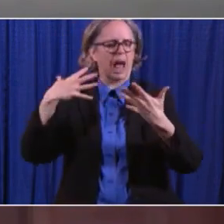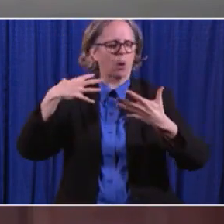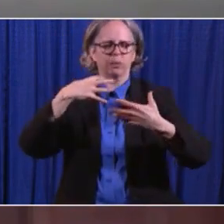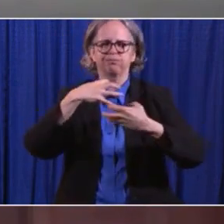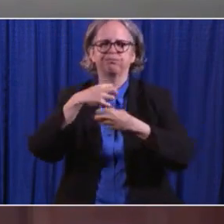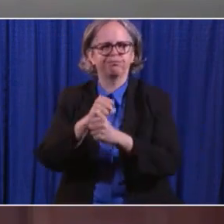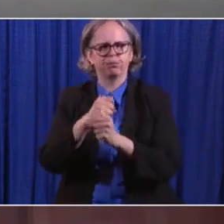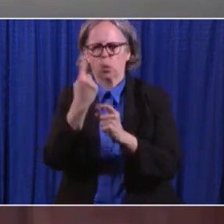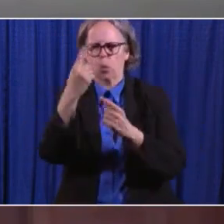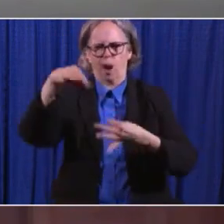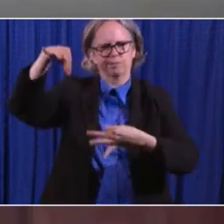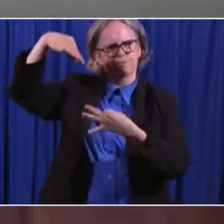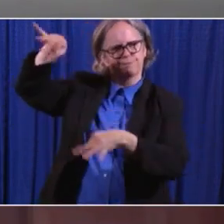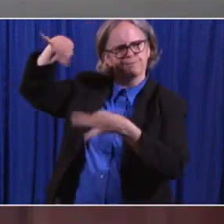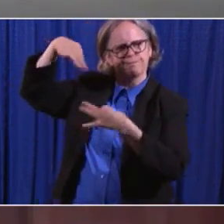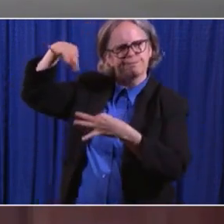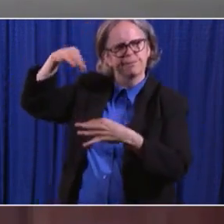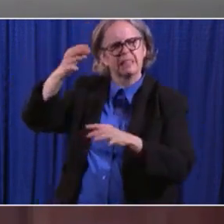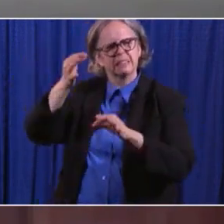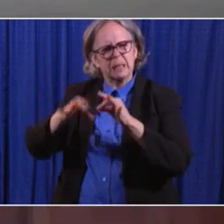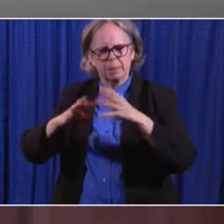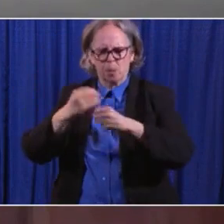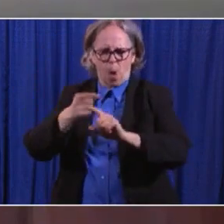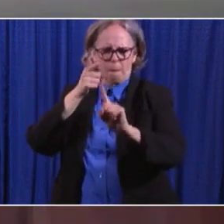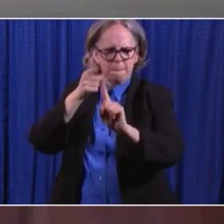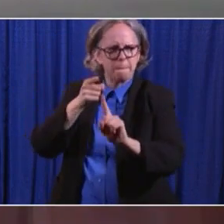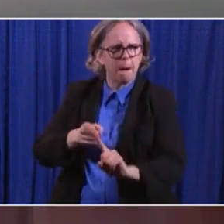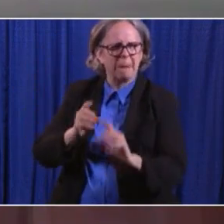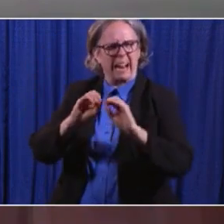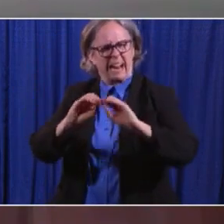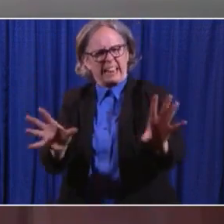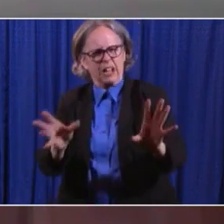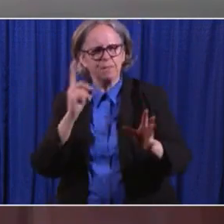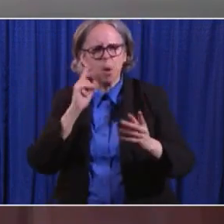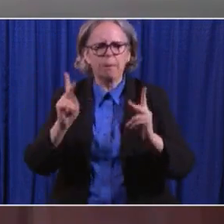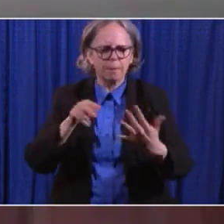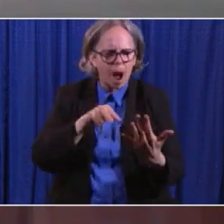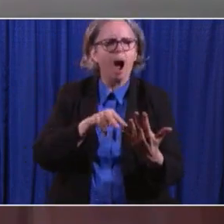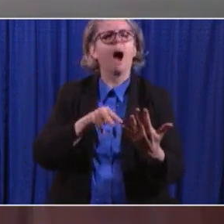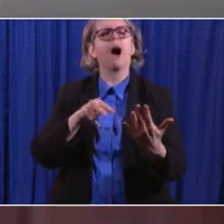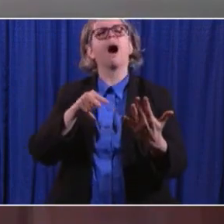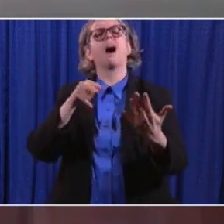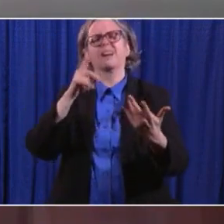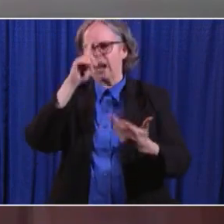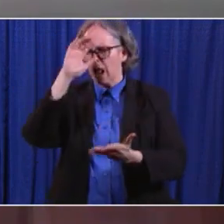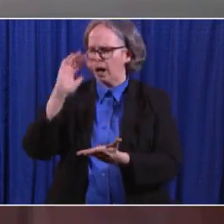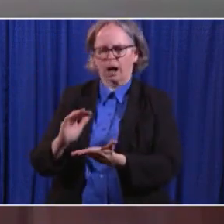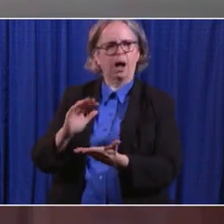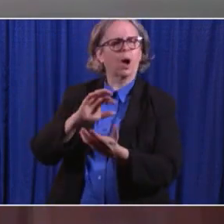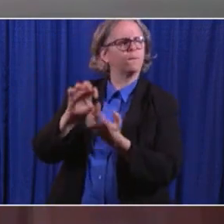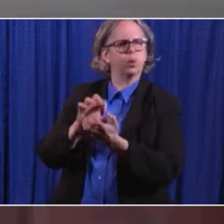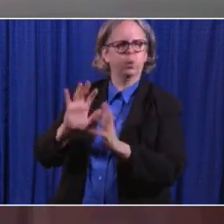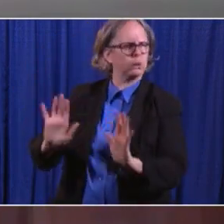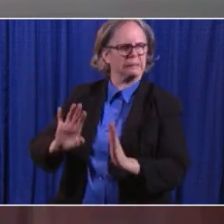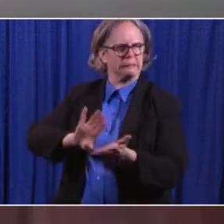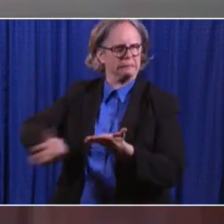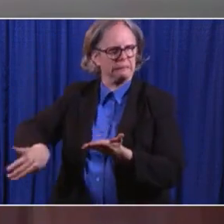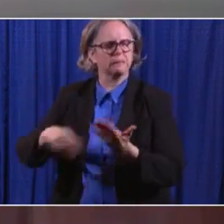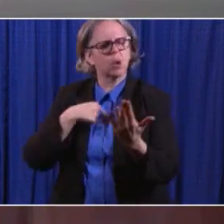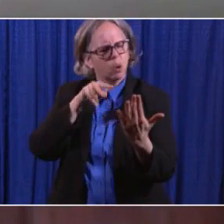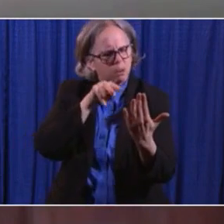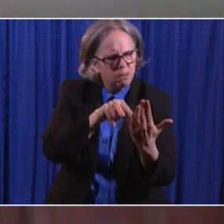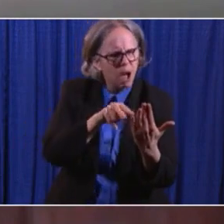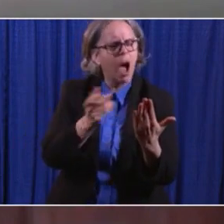and get away from any confusion that people may have had about which order applies and where it applies, and really simplifying things